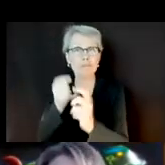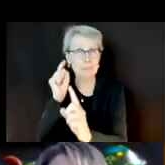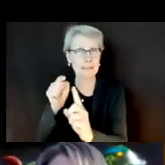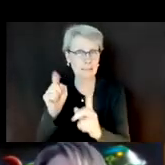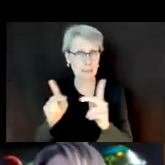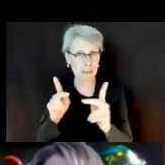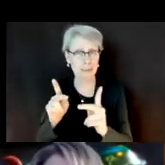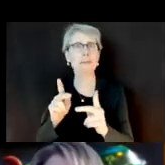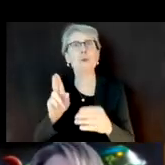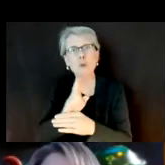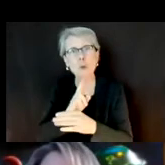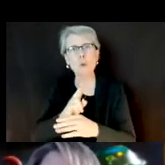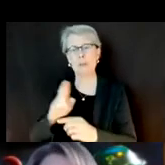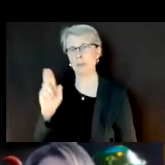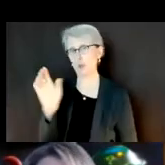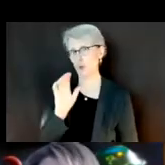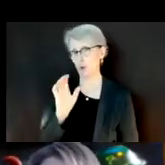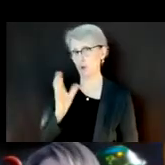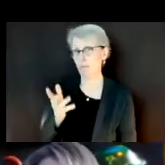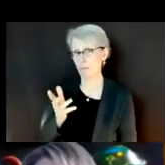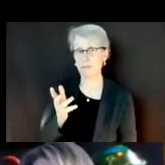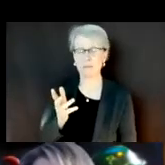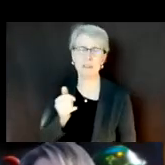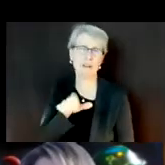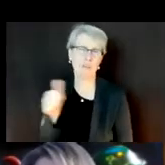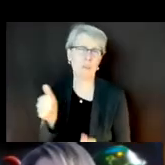of search. So that's just some of the ways.